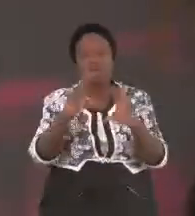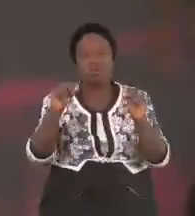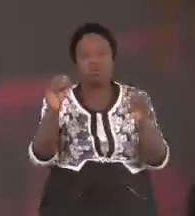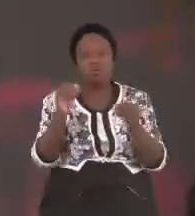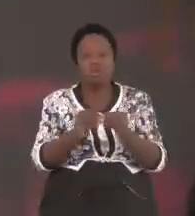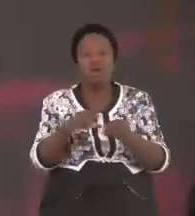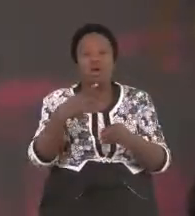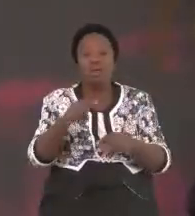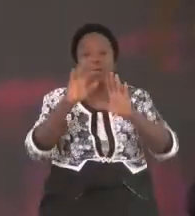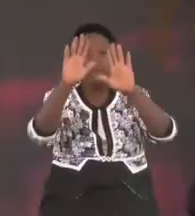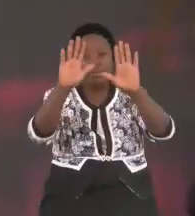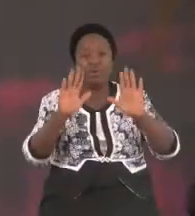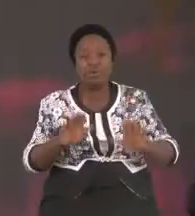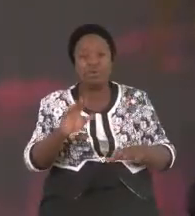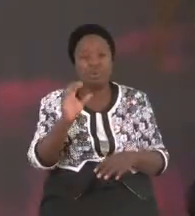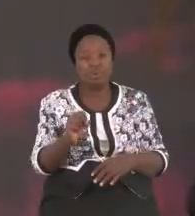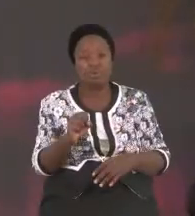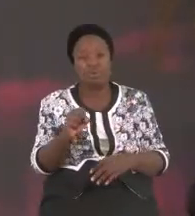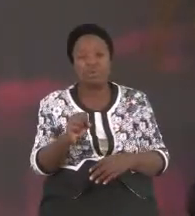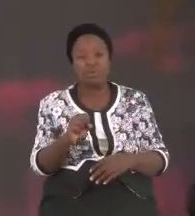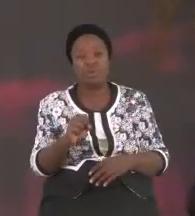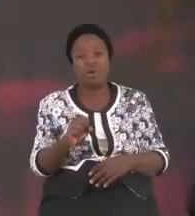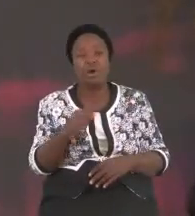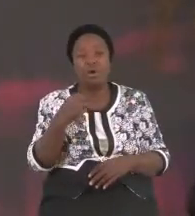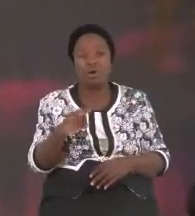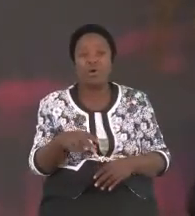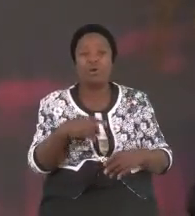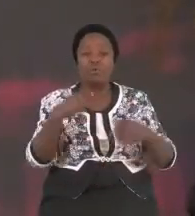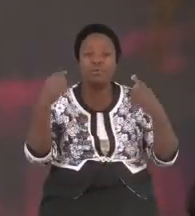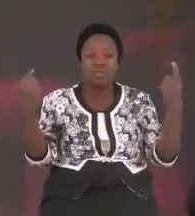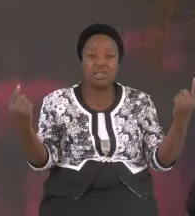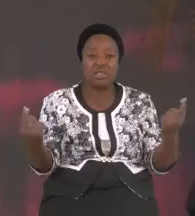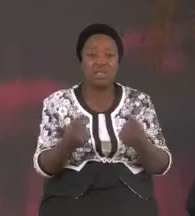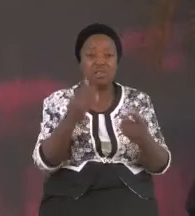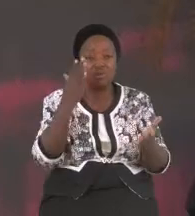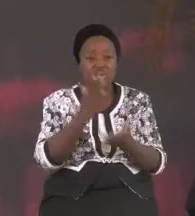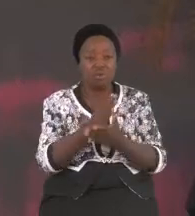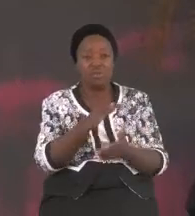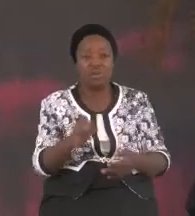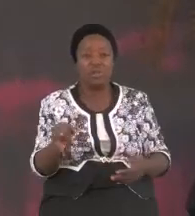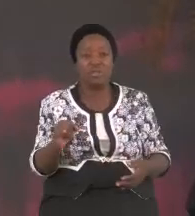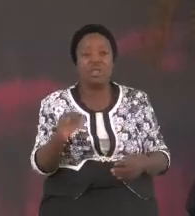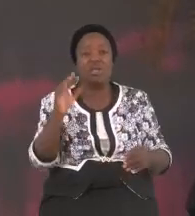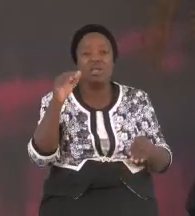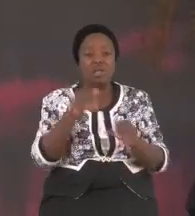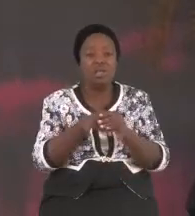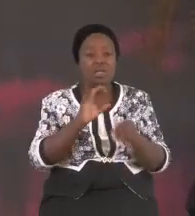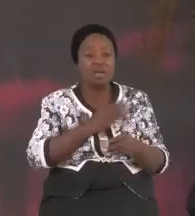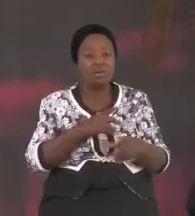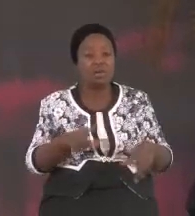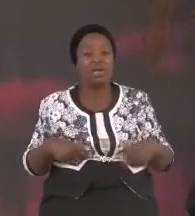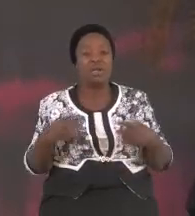miracle of sin stopping in our lives.